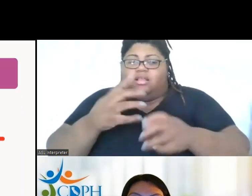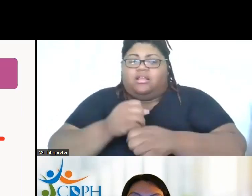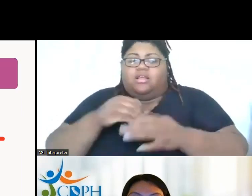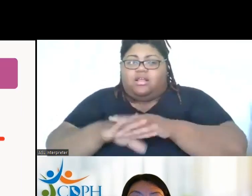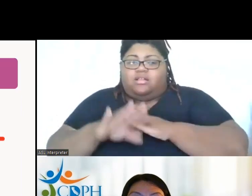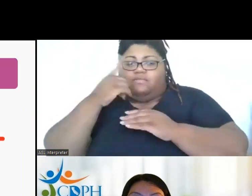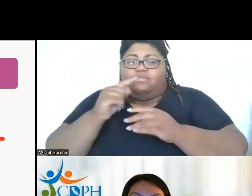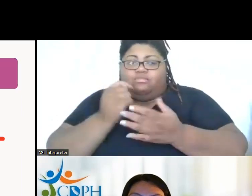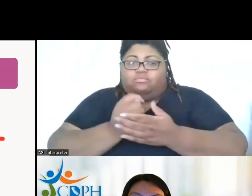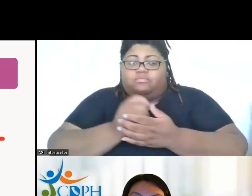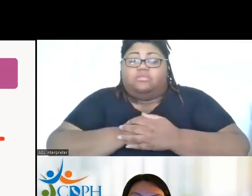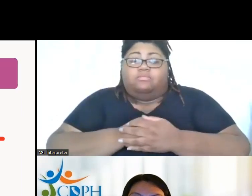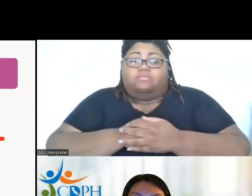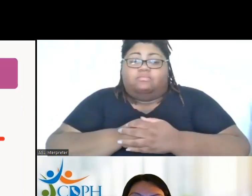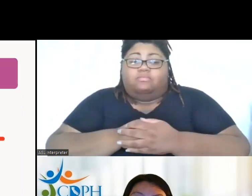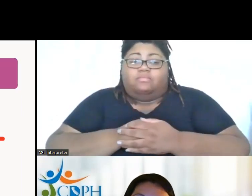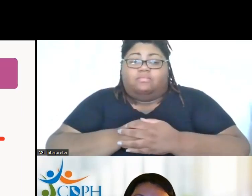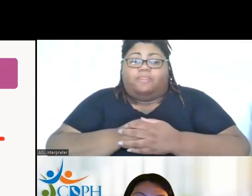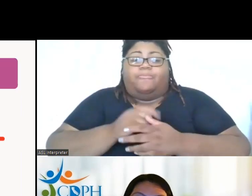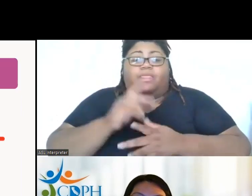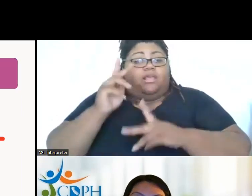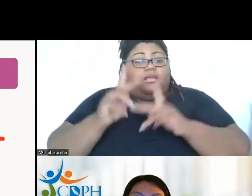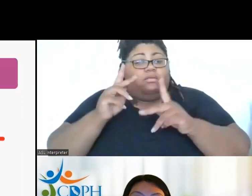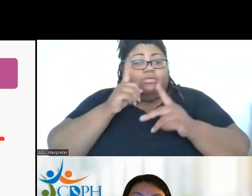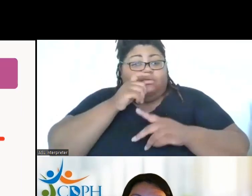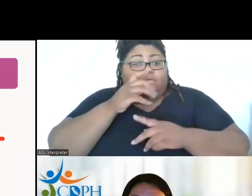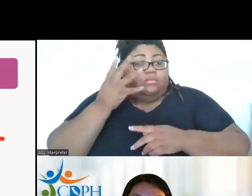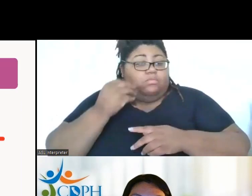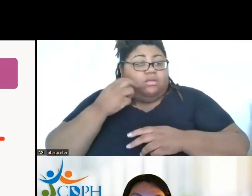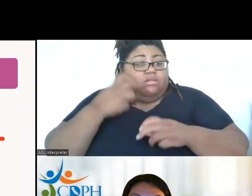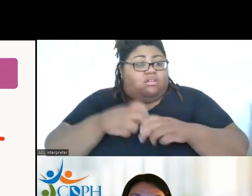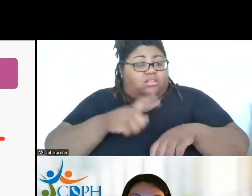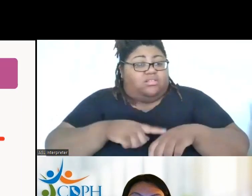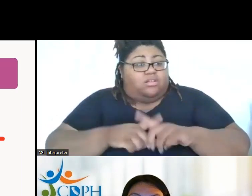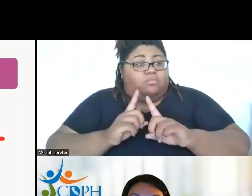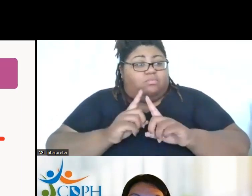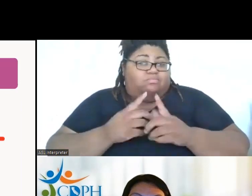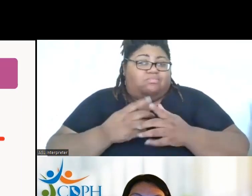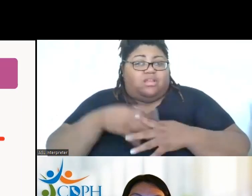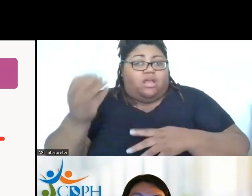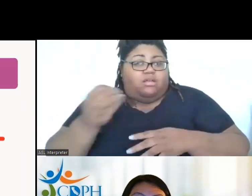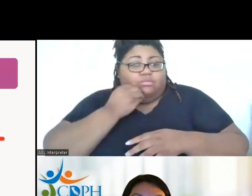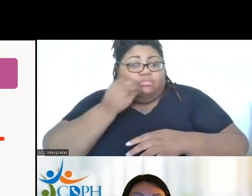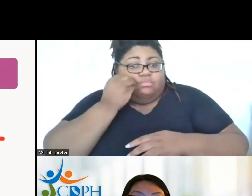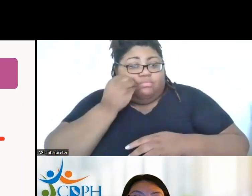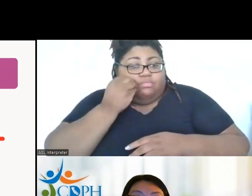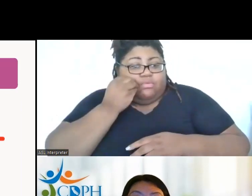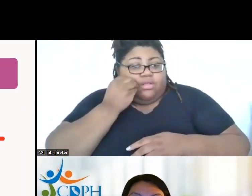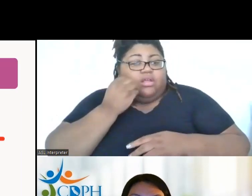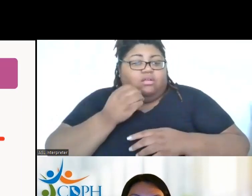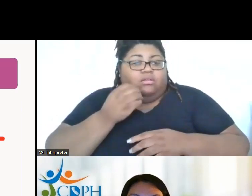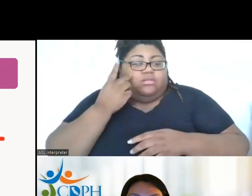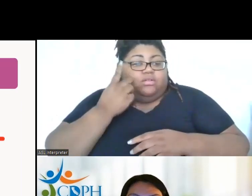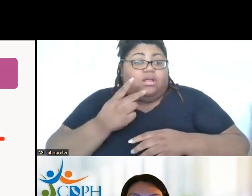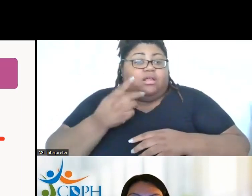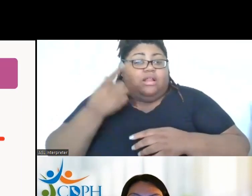And so for those who have difficulty with getting out of the home, which many of your stakeholders probably rings true,